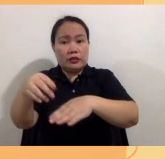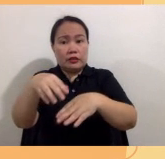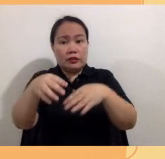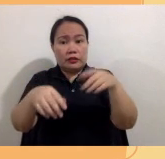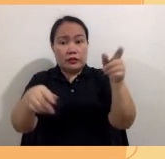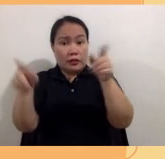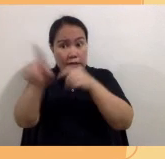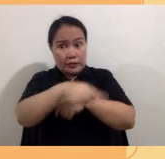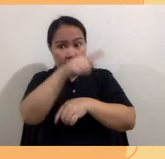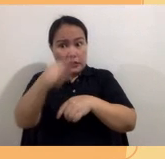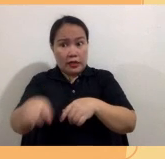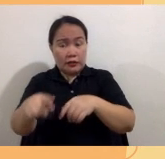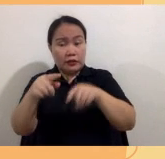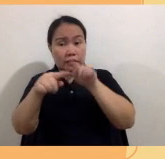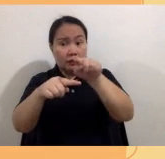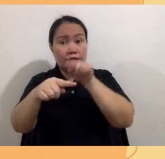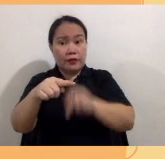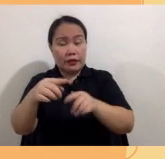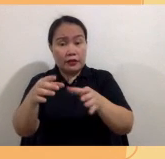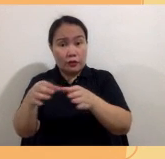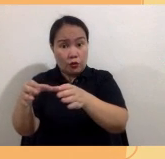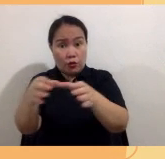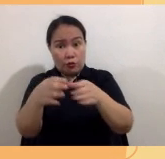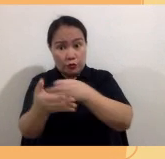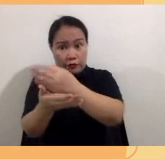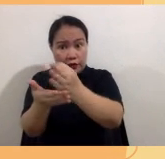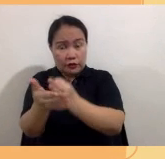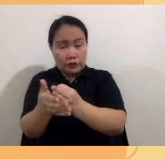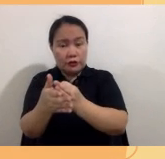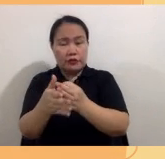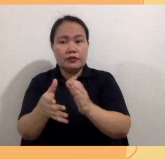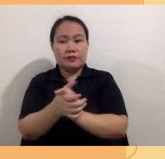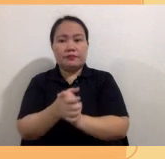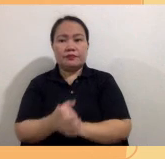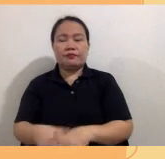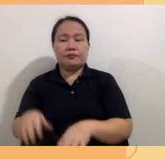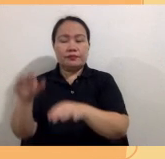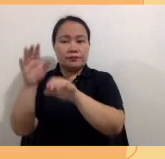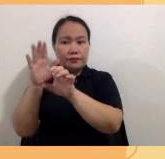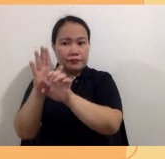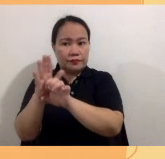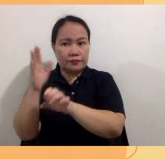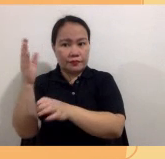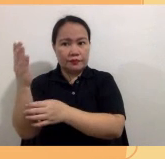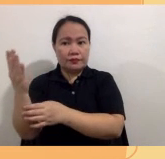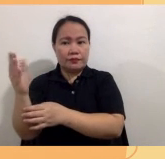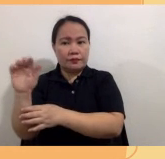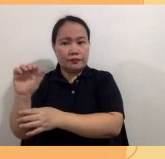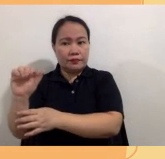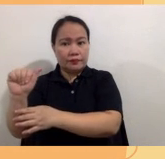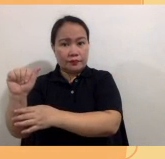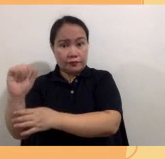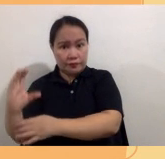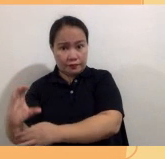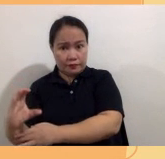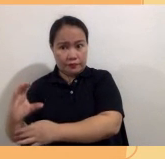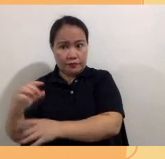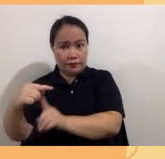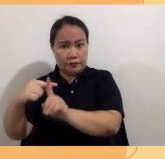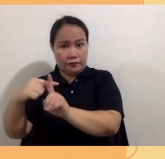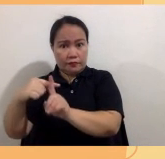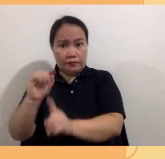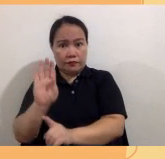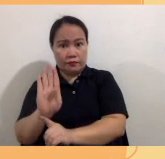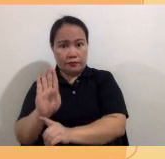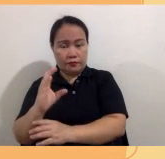then simplify. Let's have an example or representation. So, if I have here A over